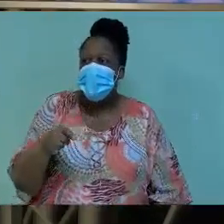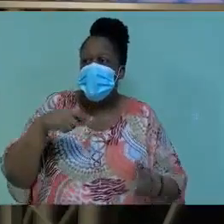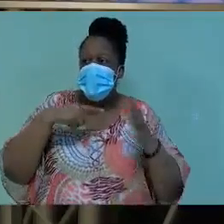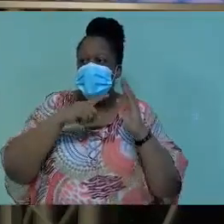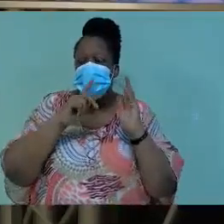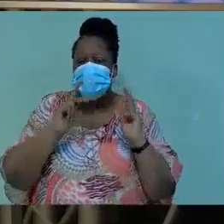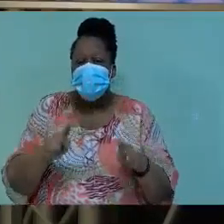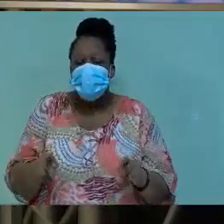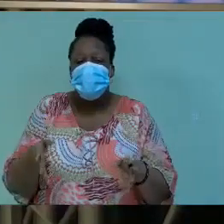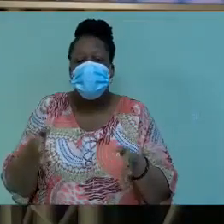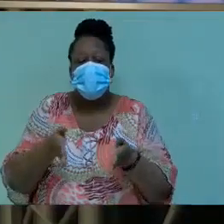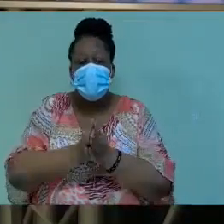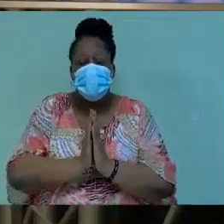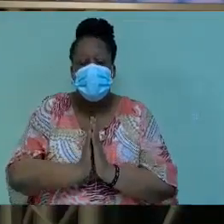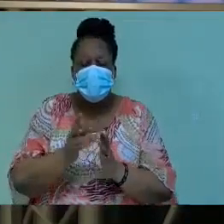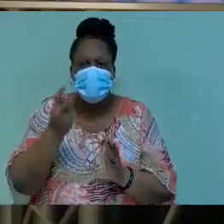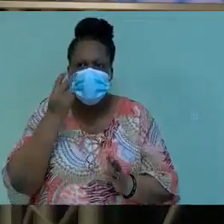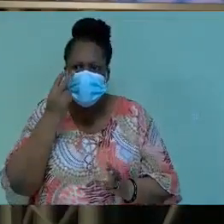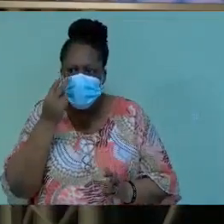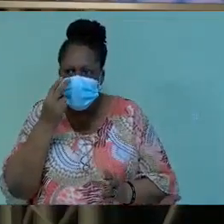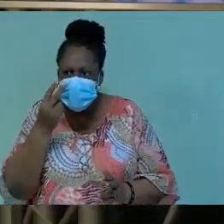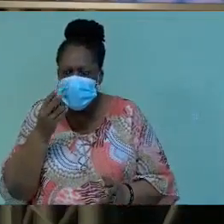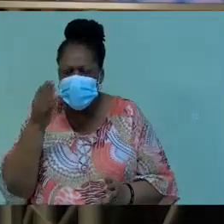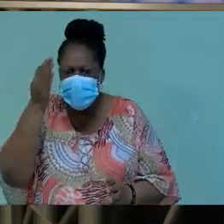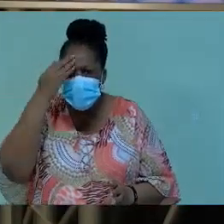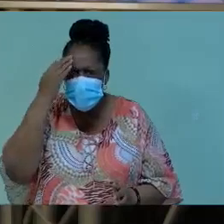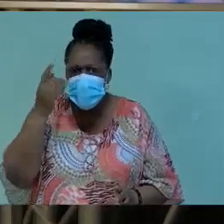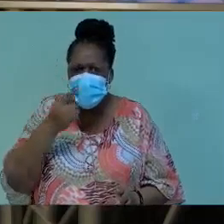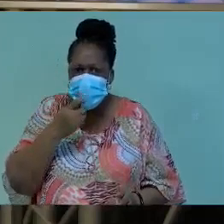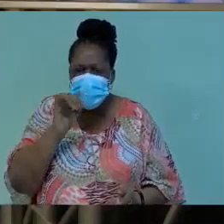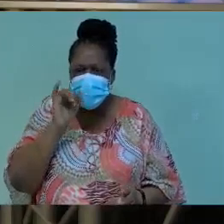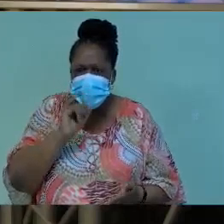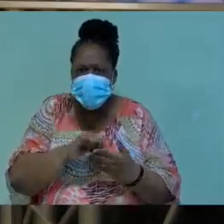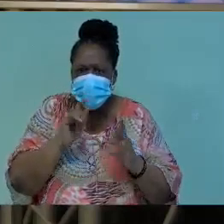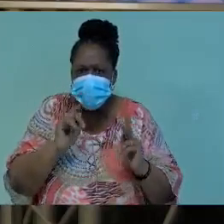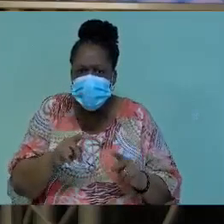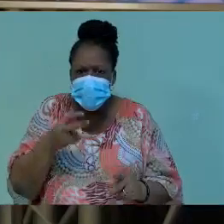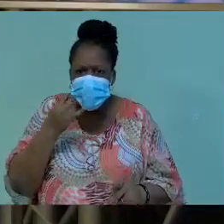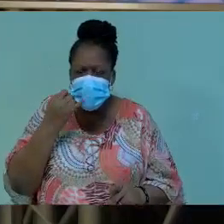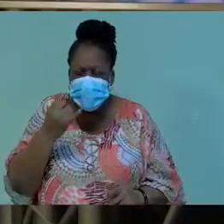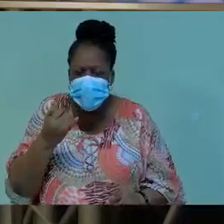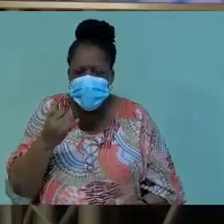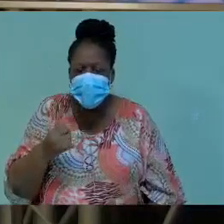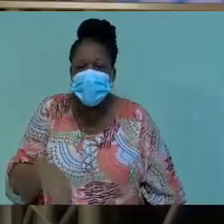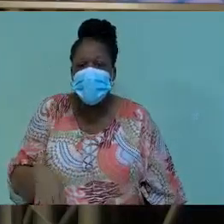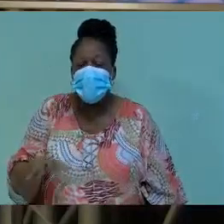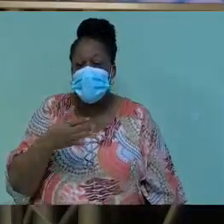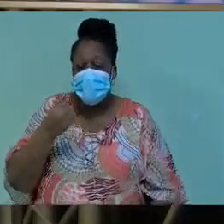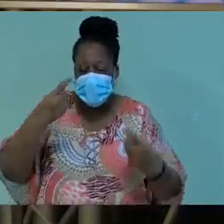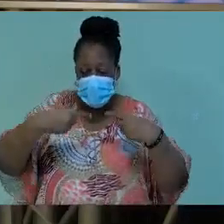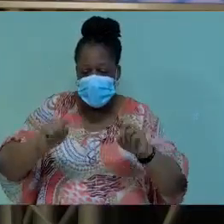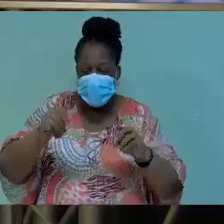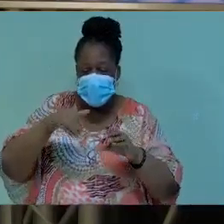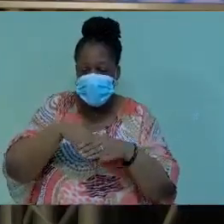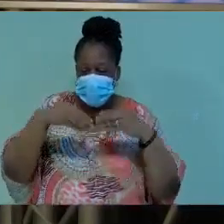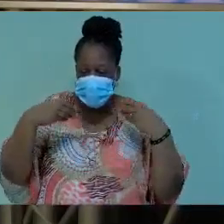scary because then you don't know what they are up to. They're going to stores.